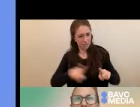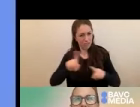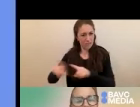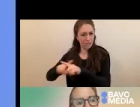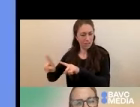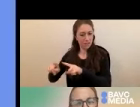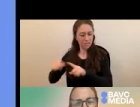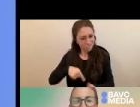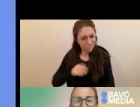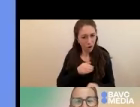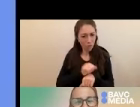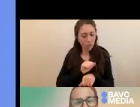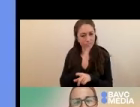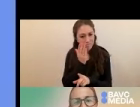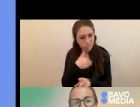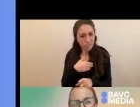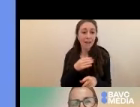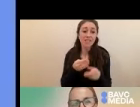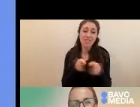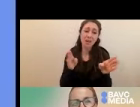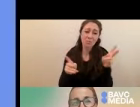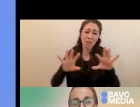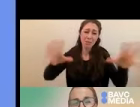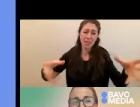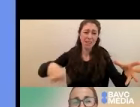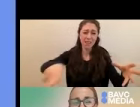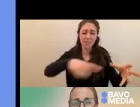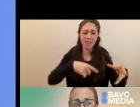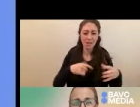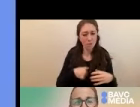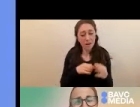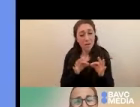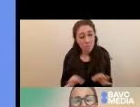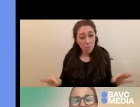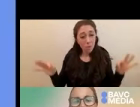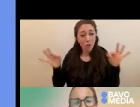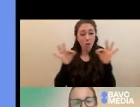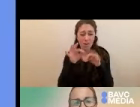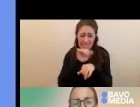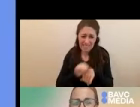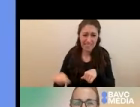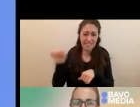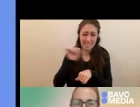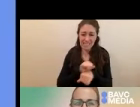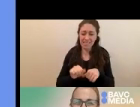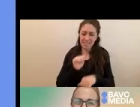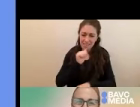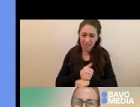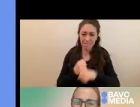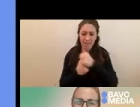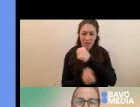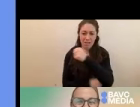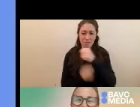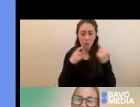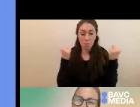and also just in the general public about kind of the important role that we play laying the foundation for a lot of important artists out